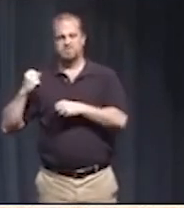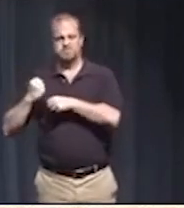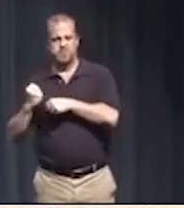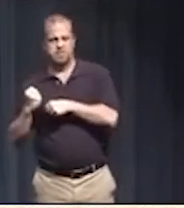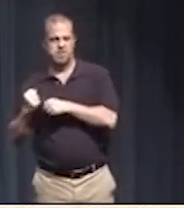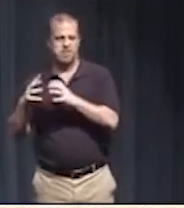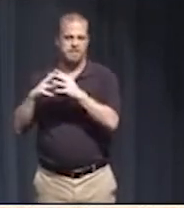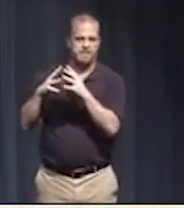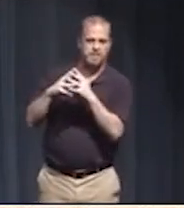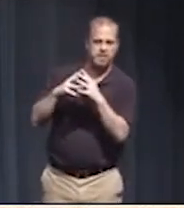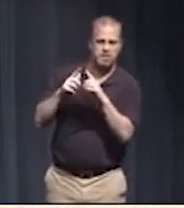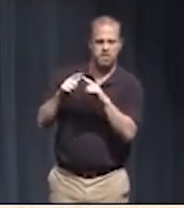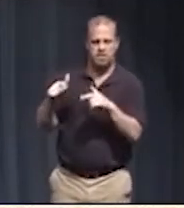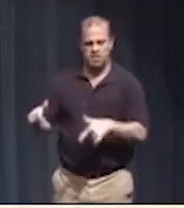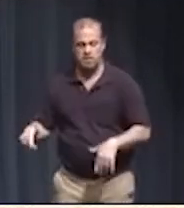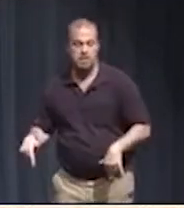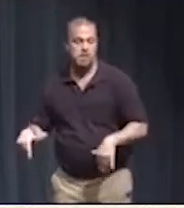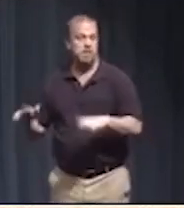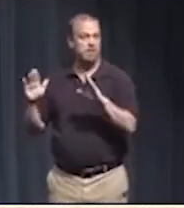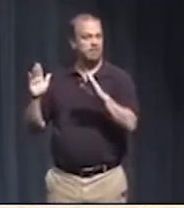those things that he did for me.